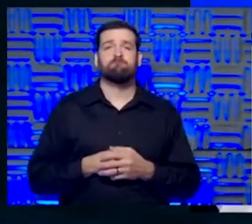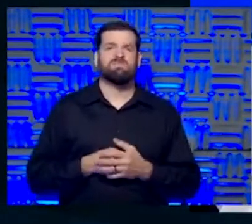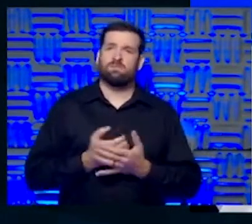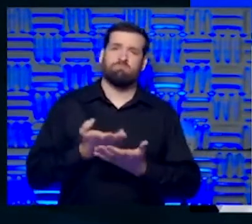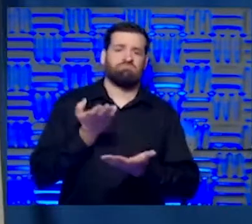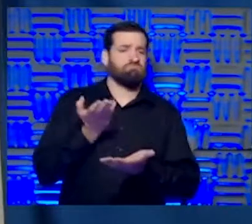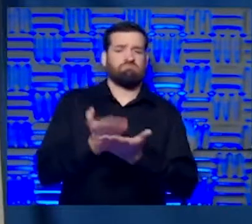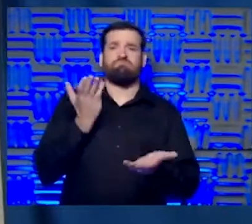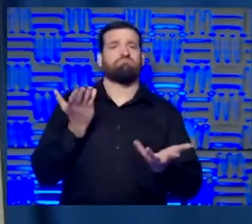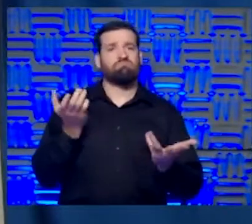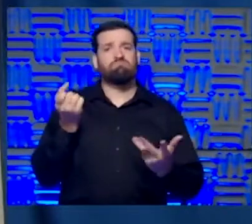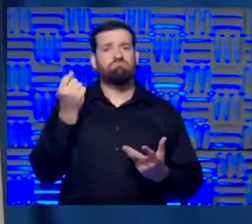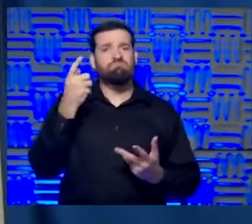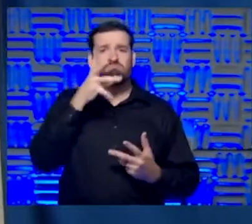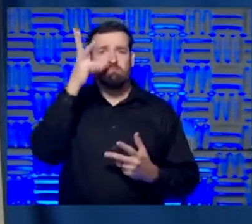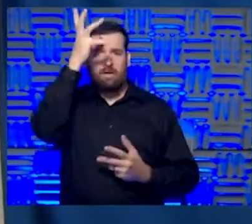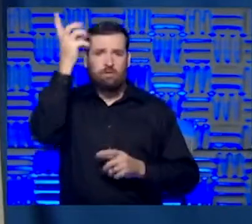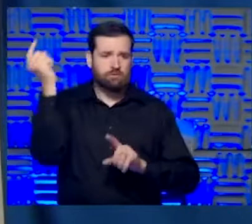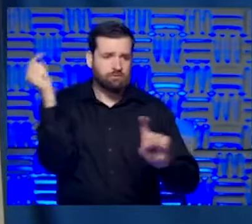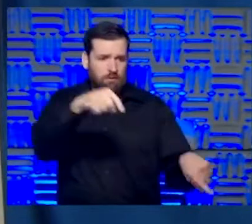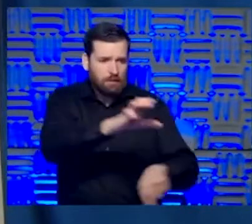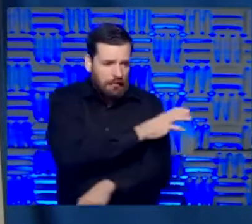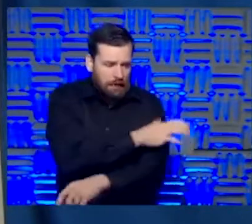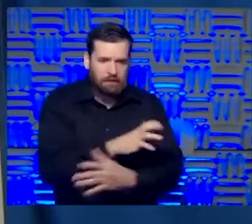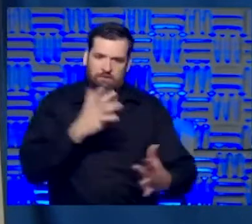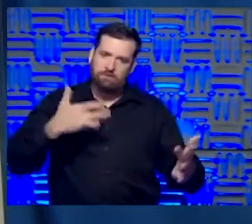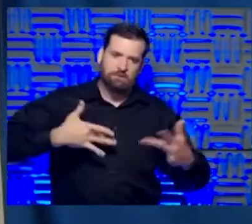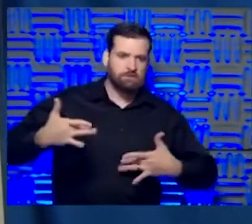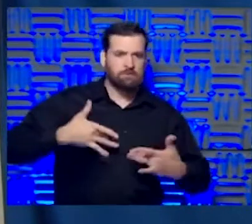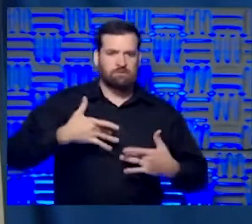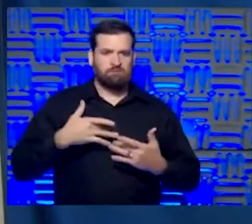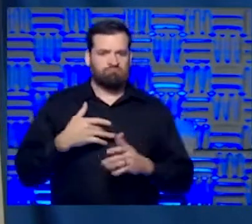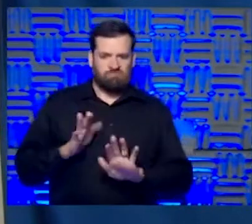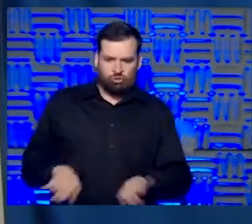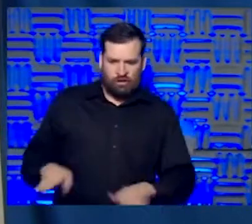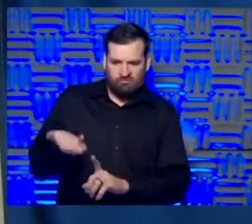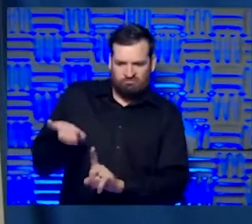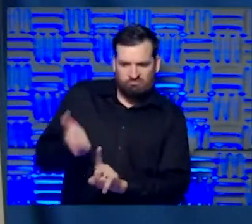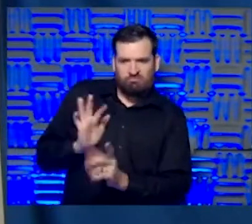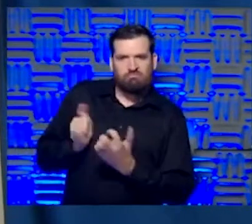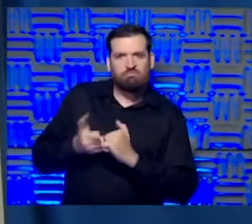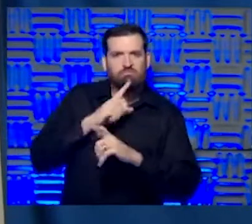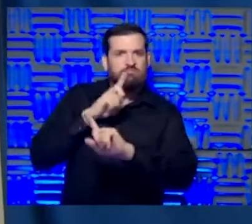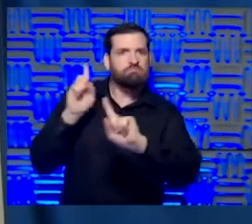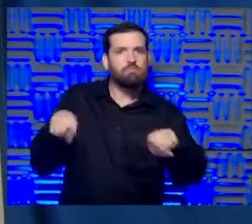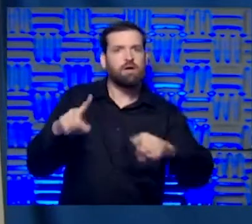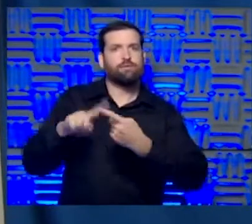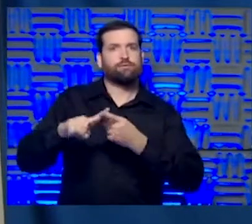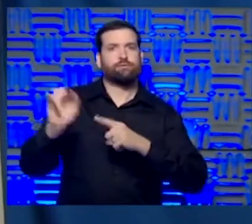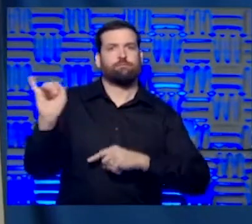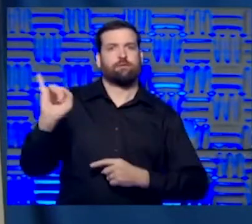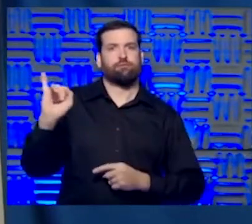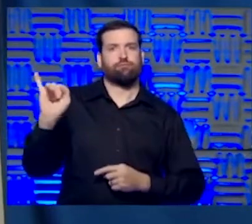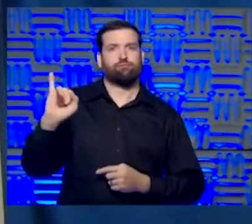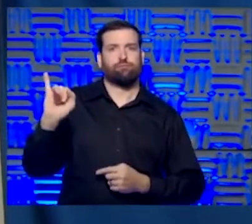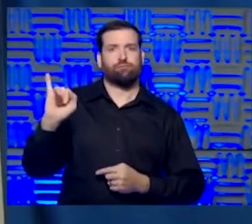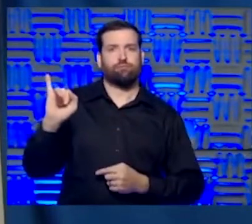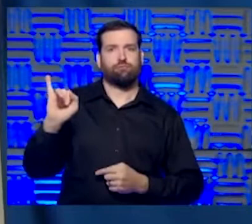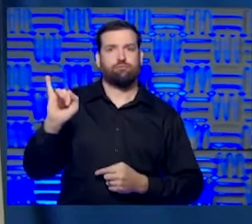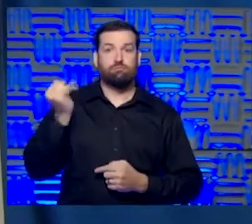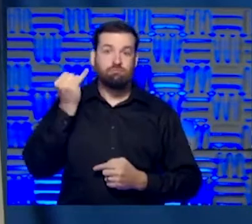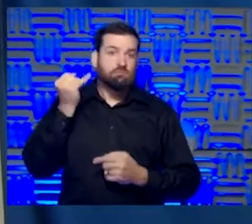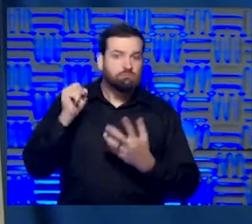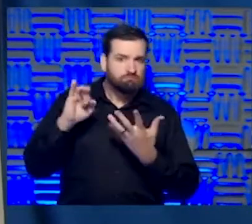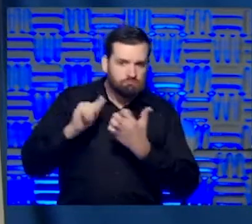Justifiably, parents tend to come into clinic very worried about how their child is going to react to this infection, if that's what they have, or